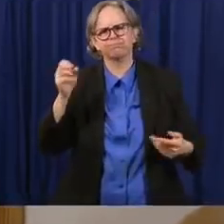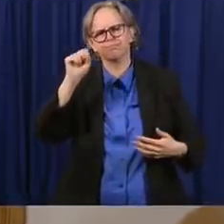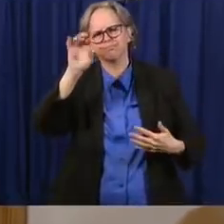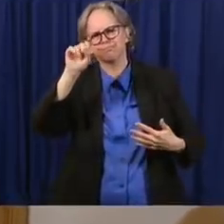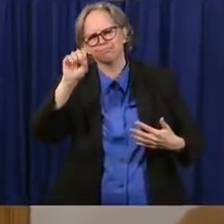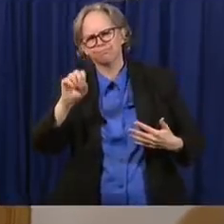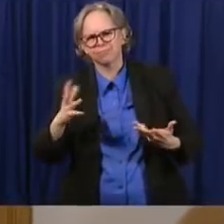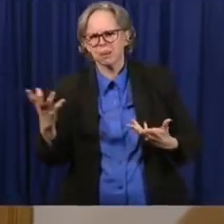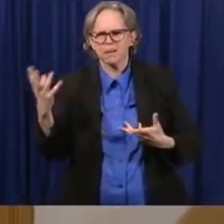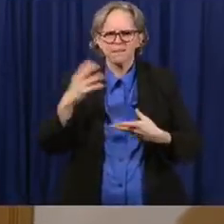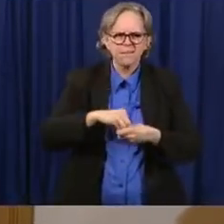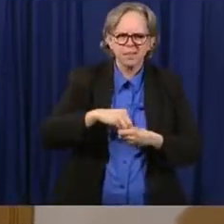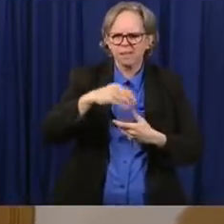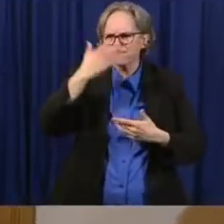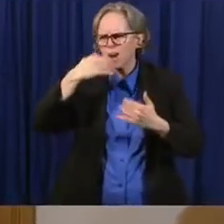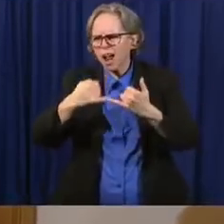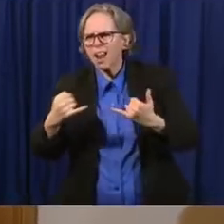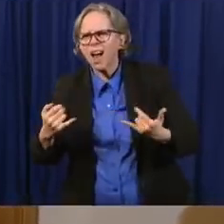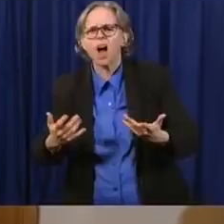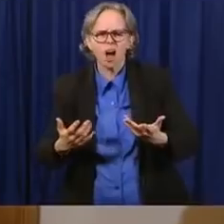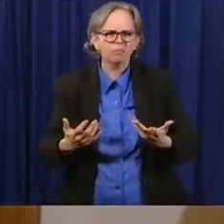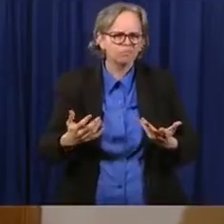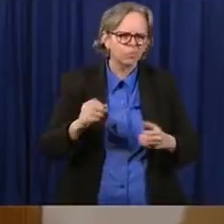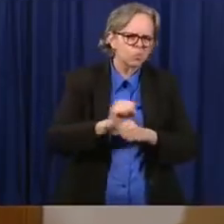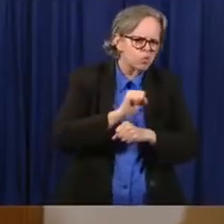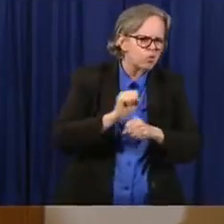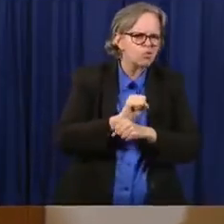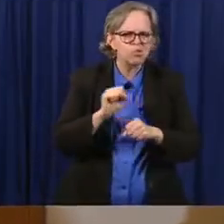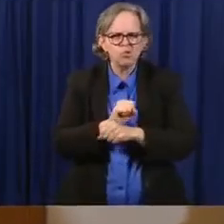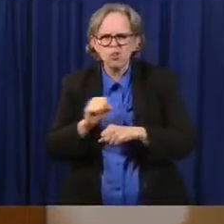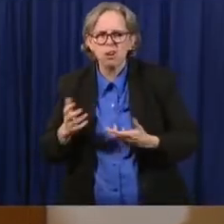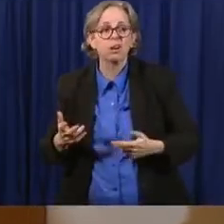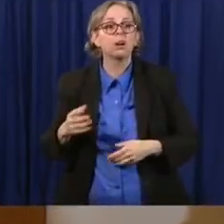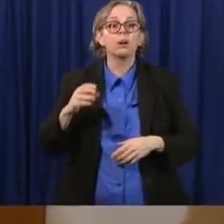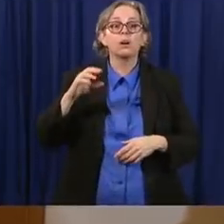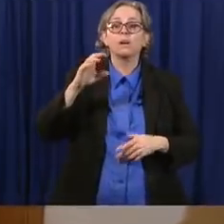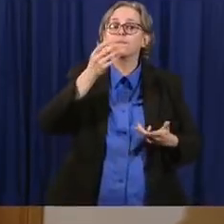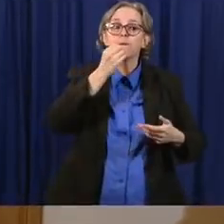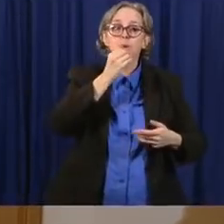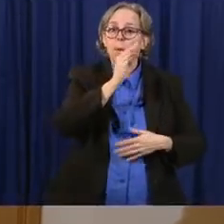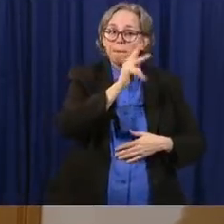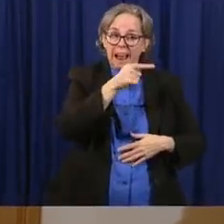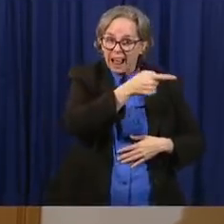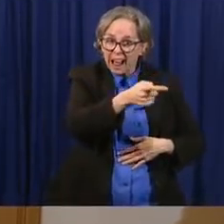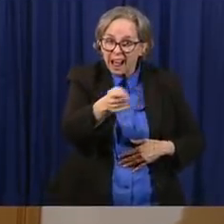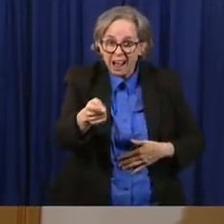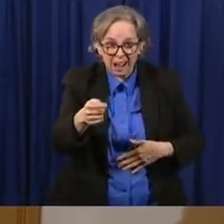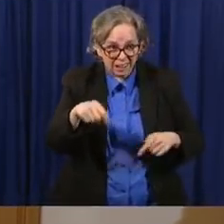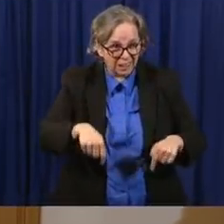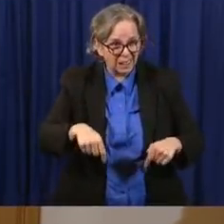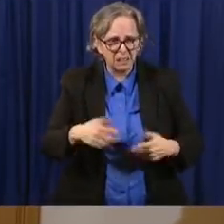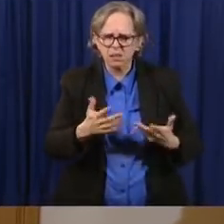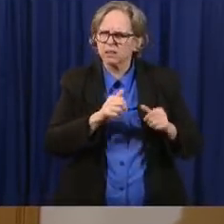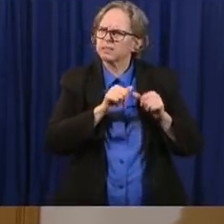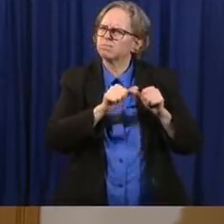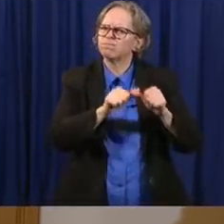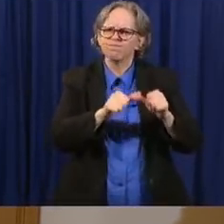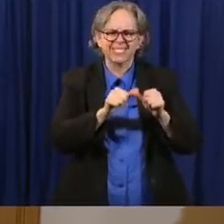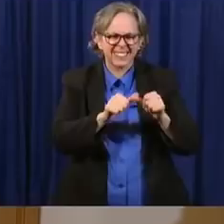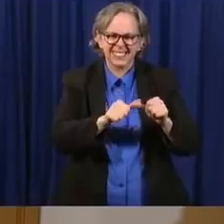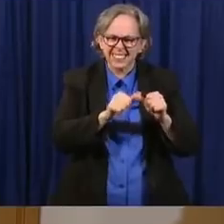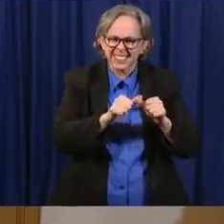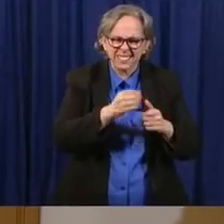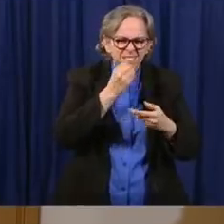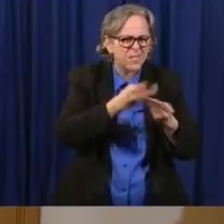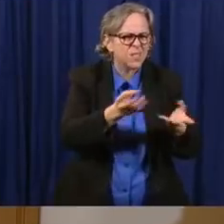making a difference. Ohio food banks continue to provide Ohioans, Fran talked about the food banks, with the food and